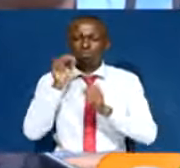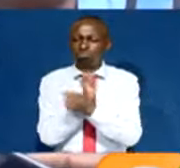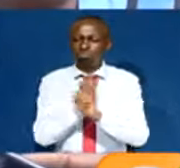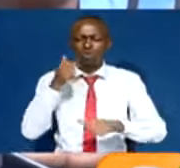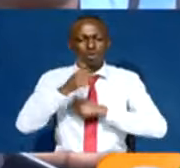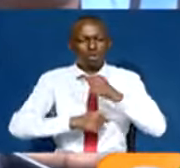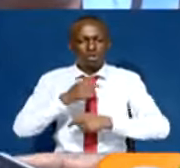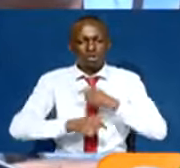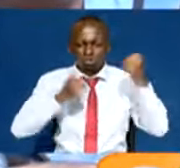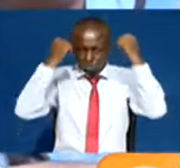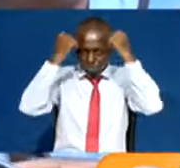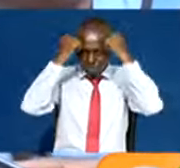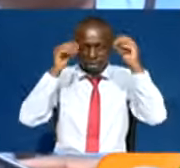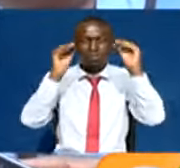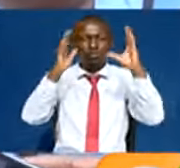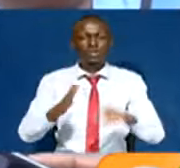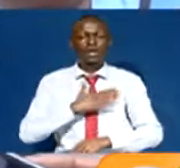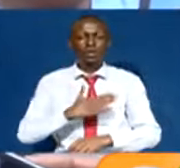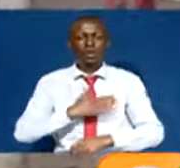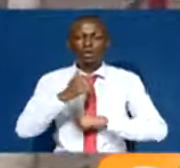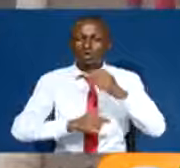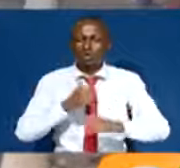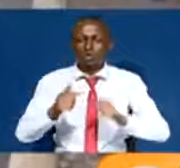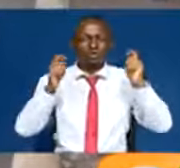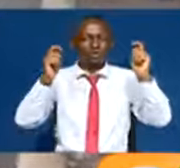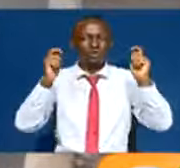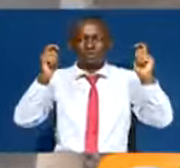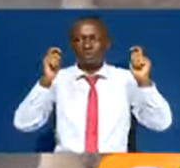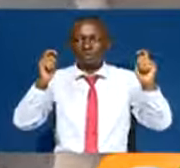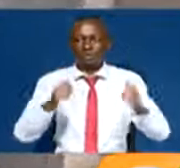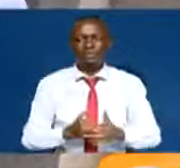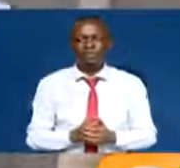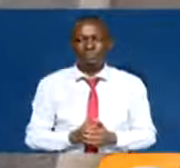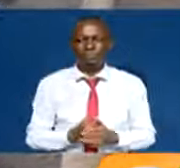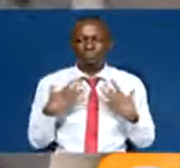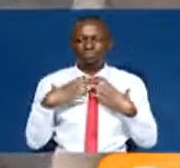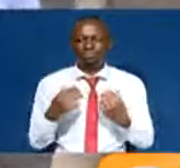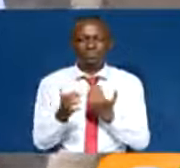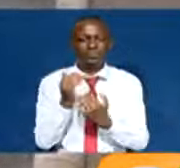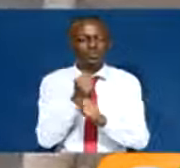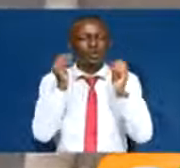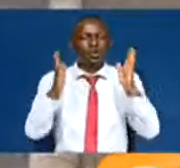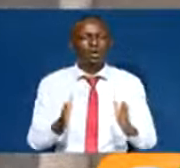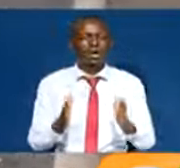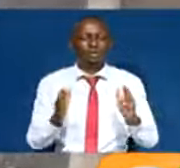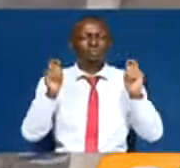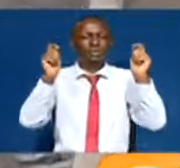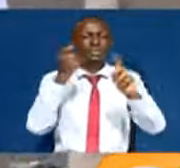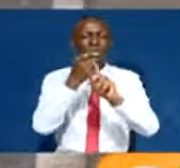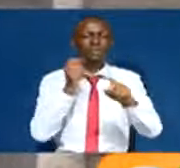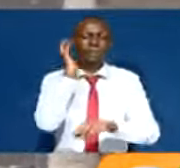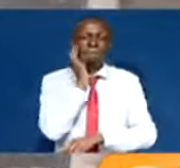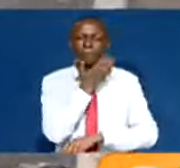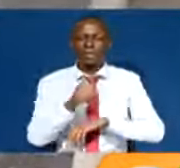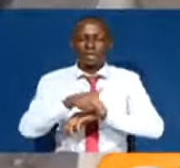survive in school when our teachers are on the streets. The healthcare workers marched from the Kenyatta National Hospital through